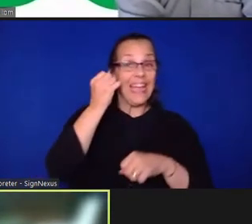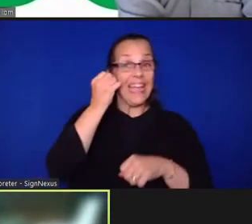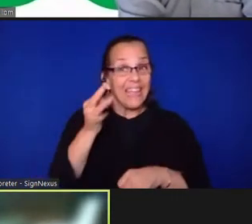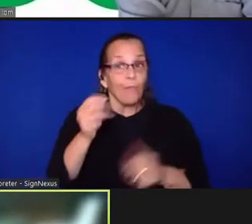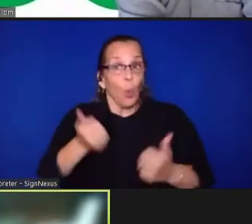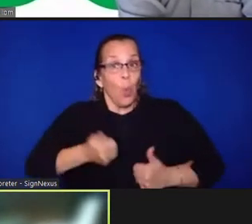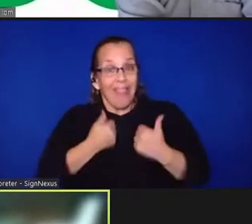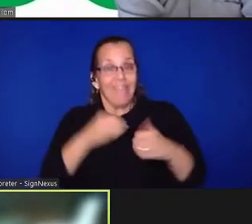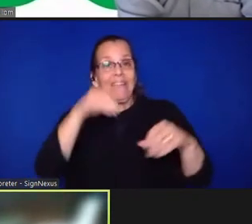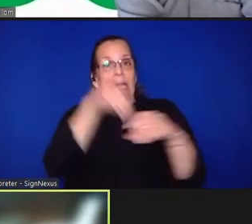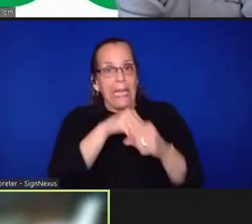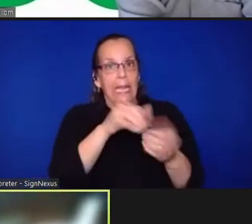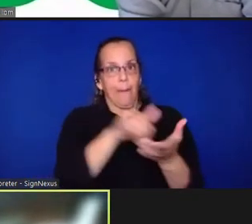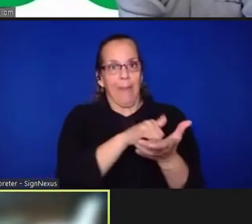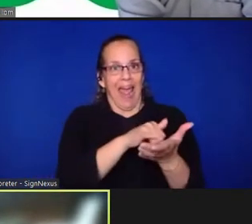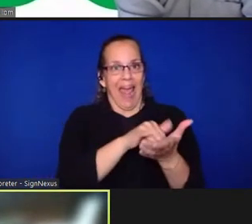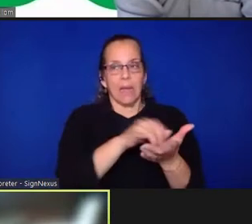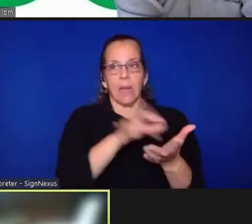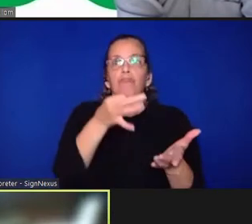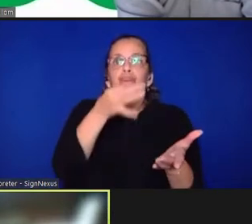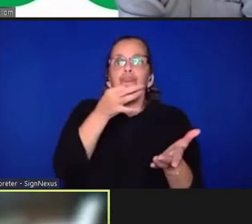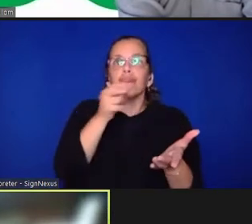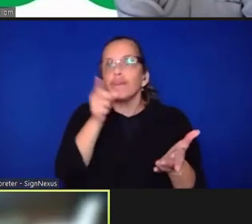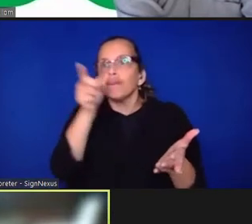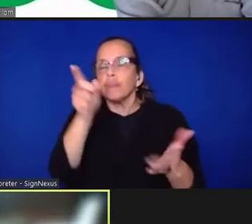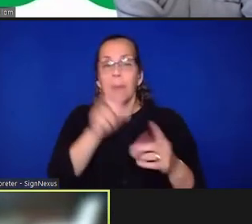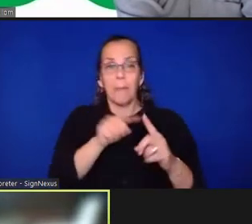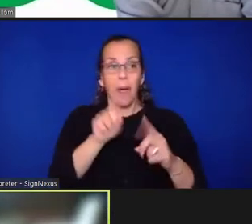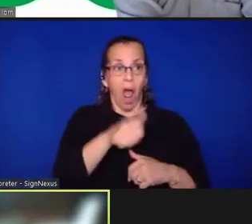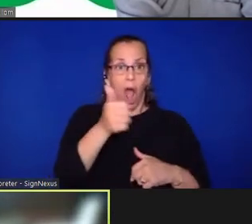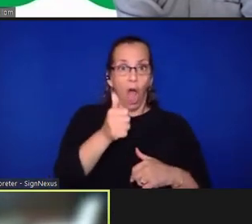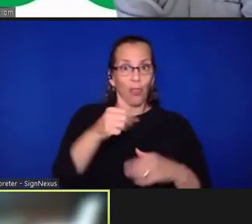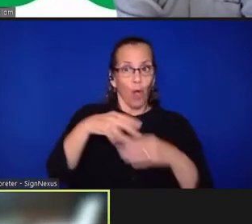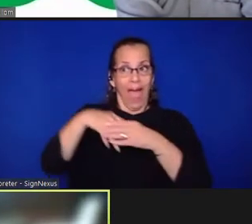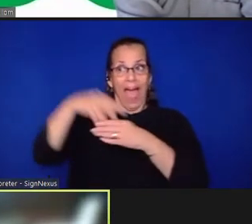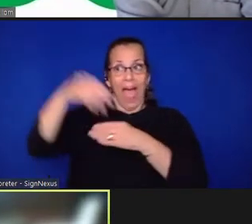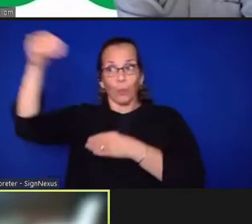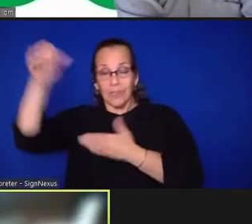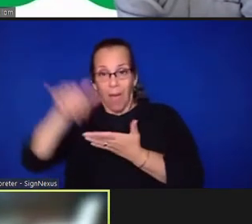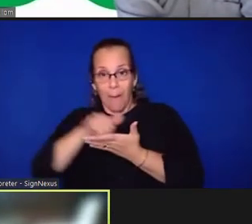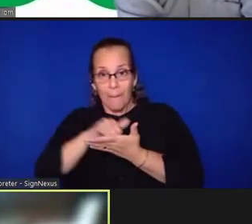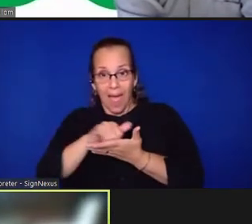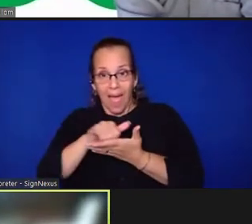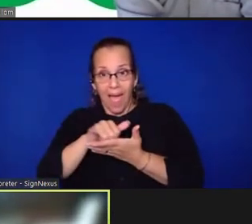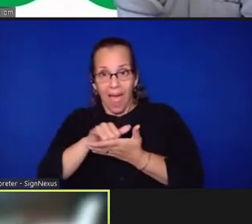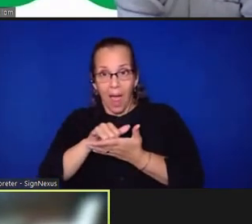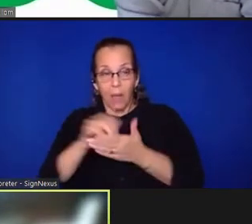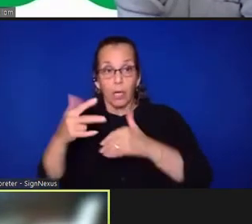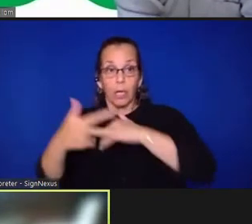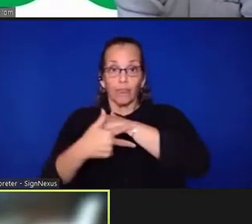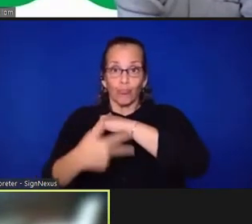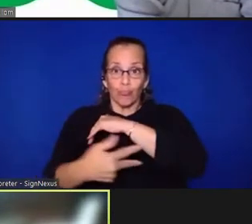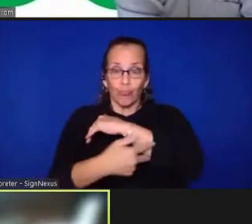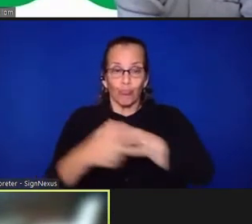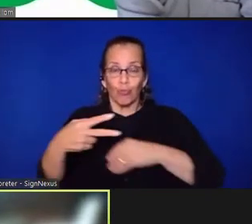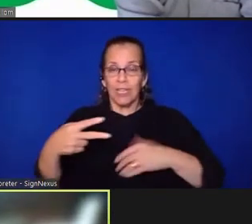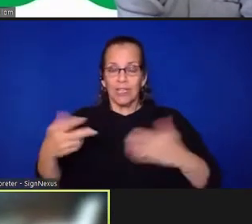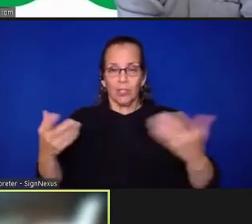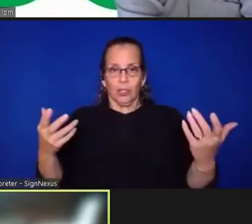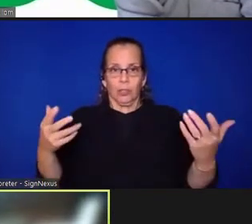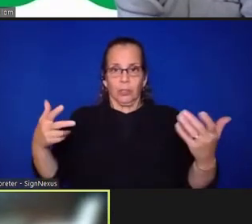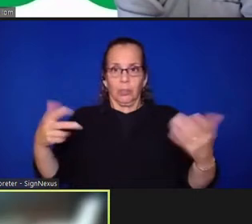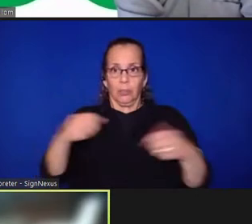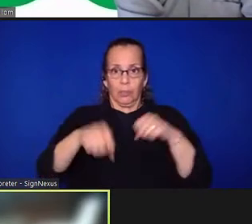and you're going a few blocks away but coming from another Borough and you're going you know over several Bridges there is no